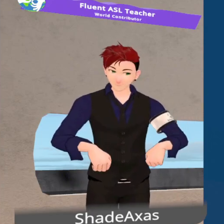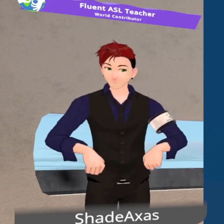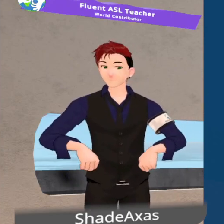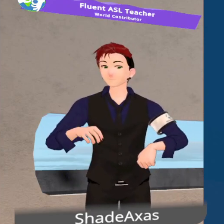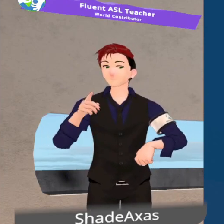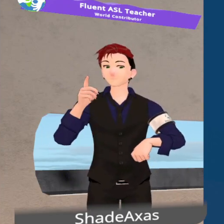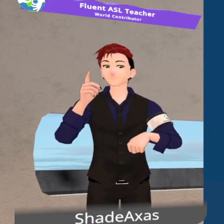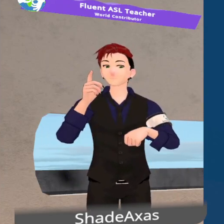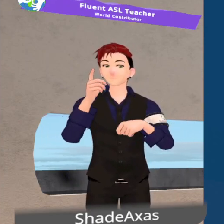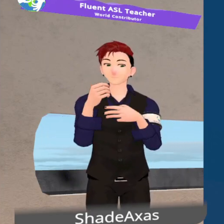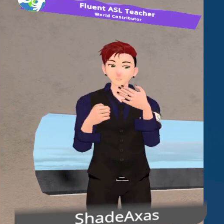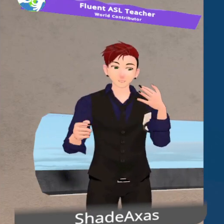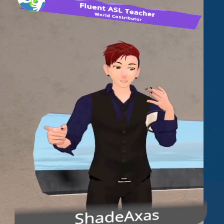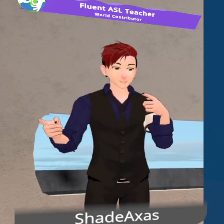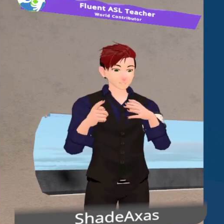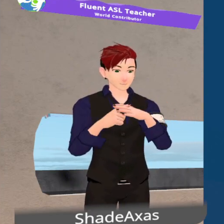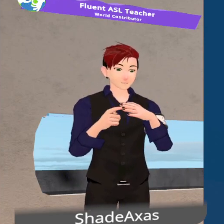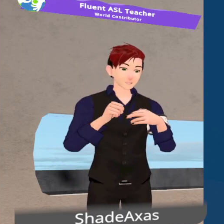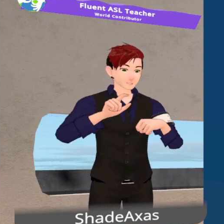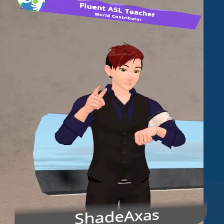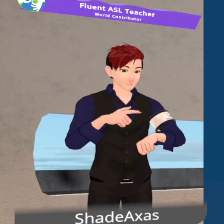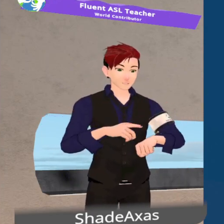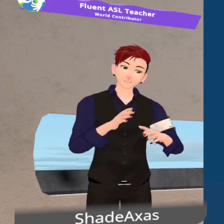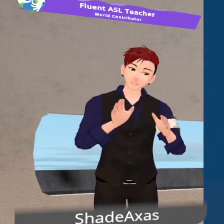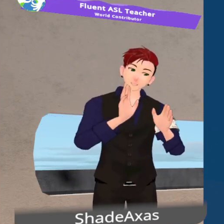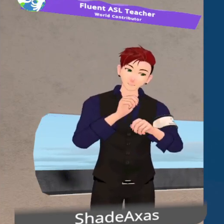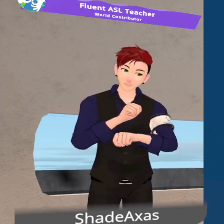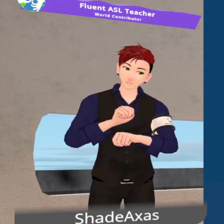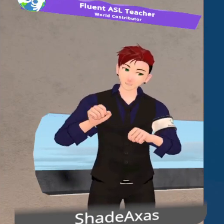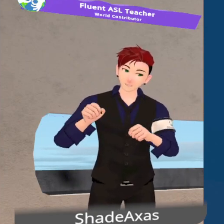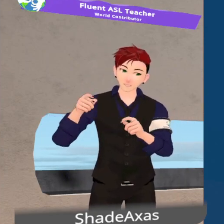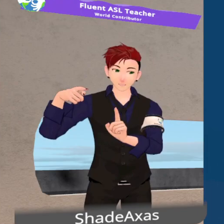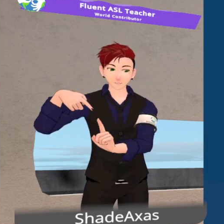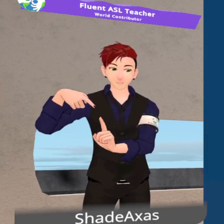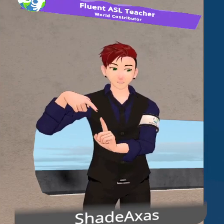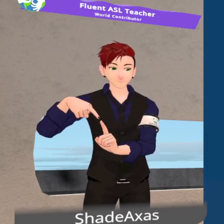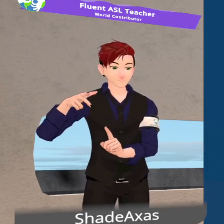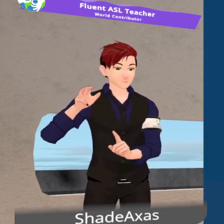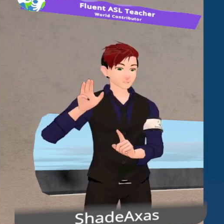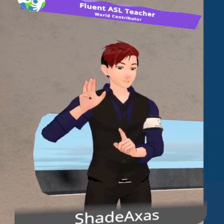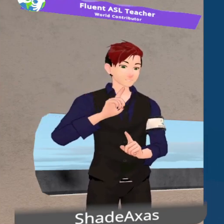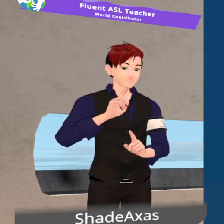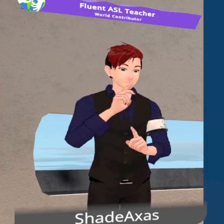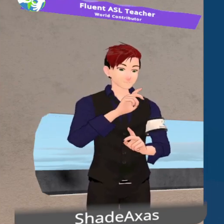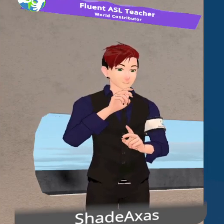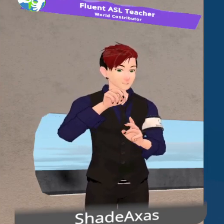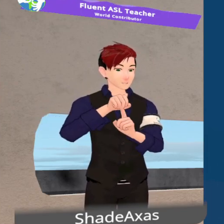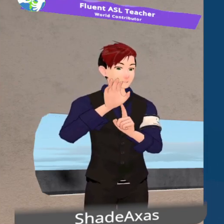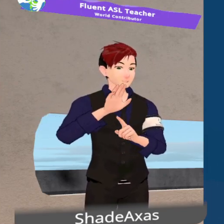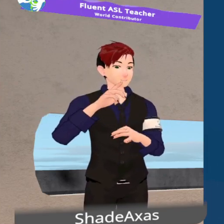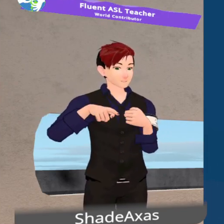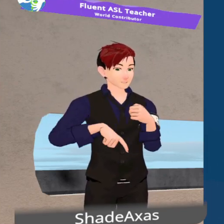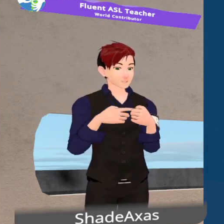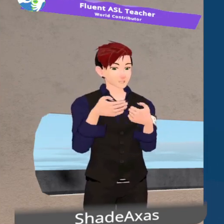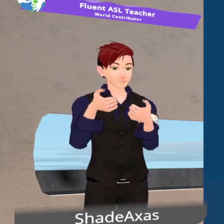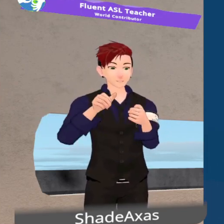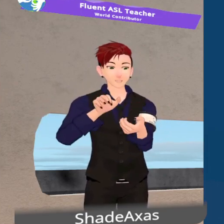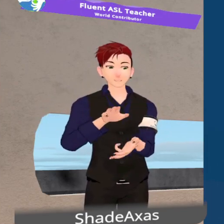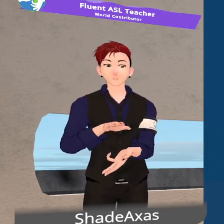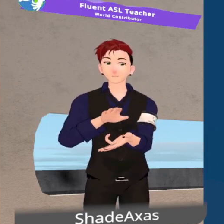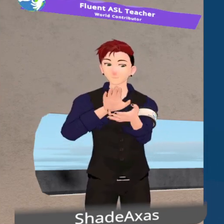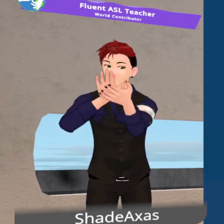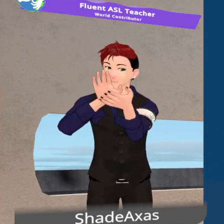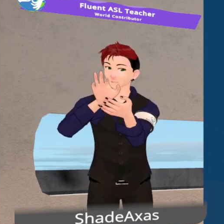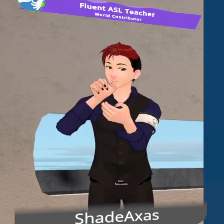So, one question that pops up all the time, and that's really kind of what this freshman orientation is about, is